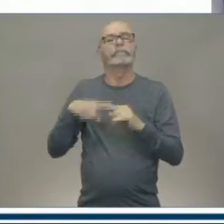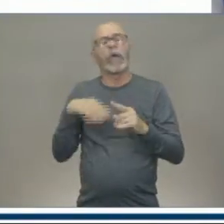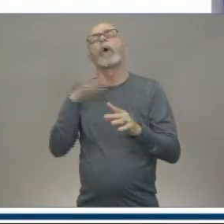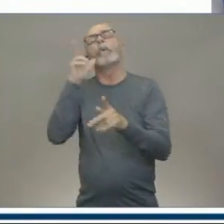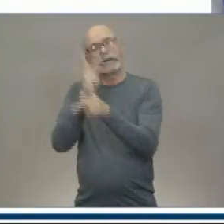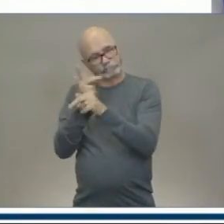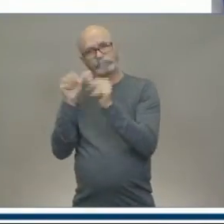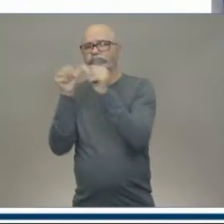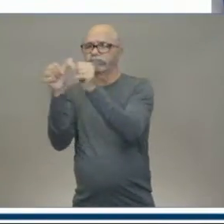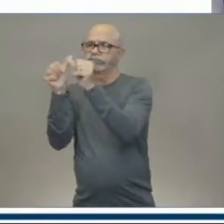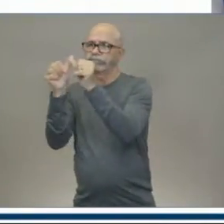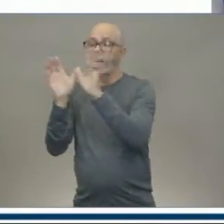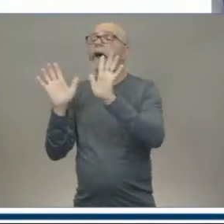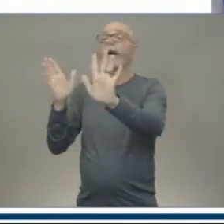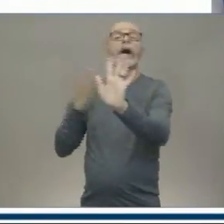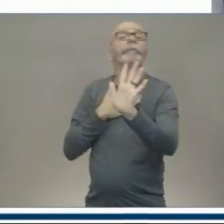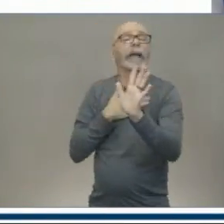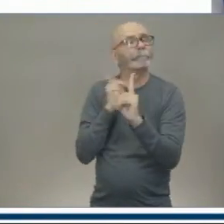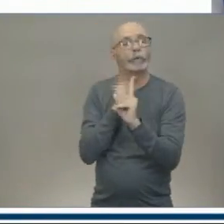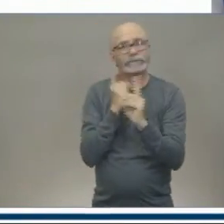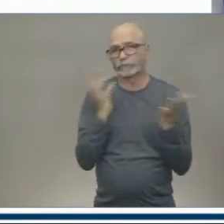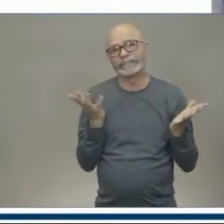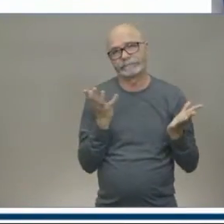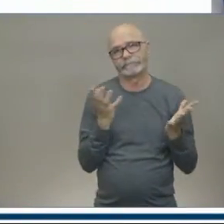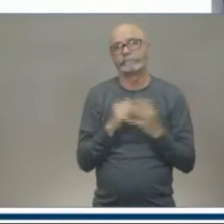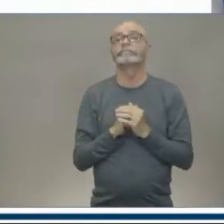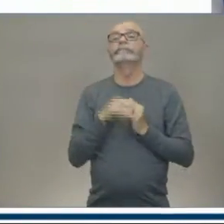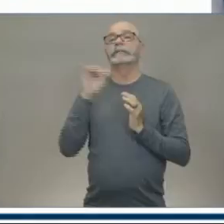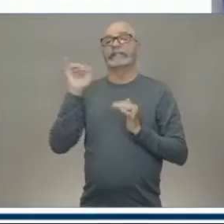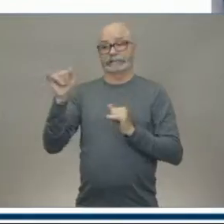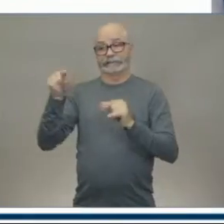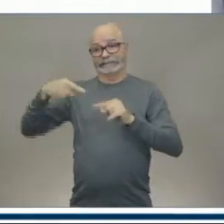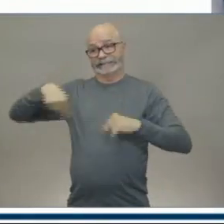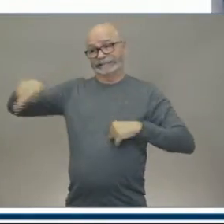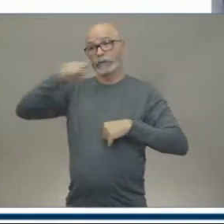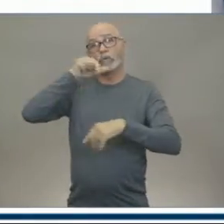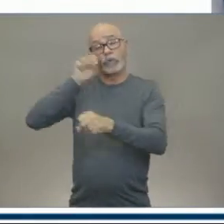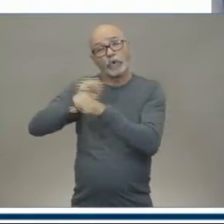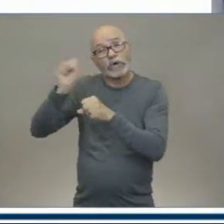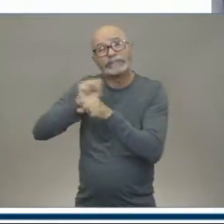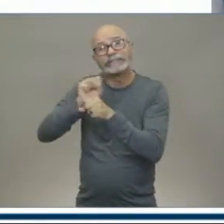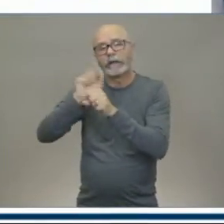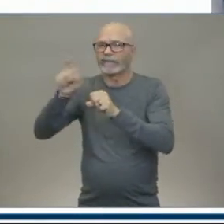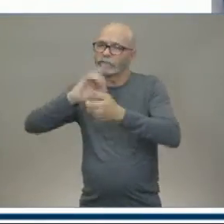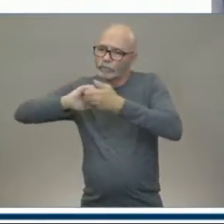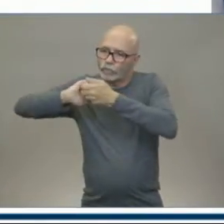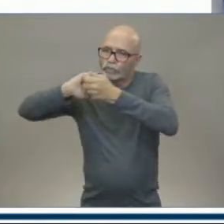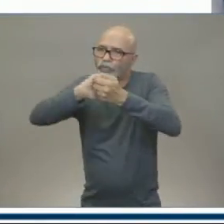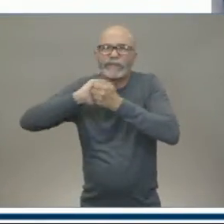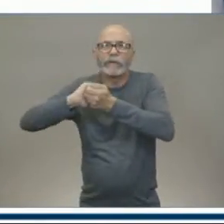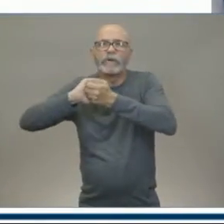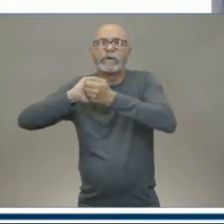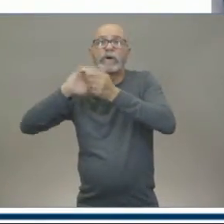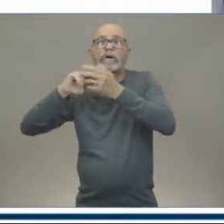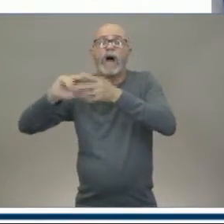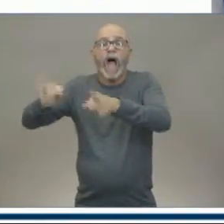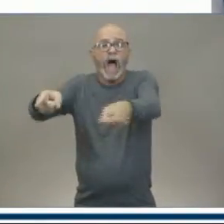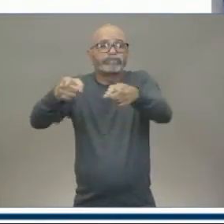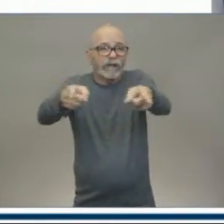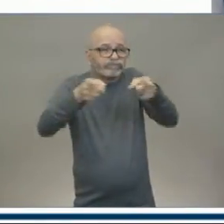message. Let's all of us recognize we're in this together. Pointing fingers at this moment in time because you were 15 minutes late being